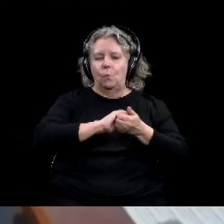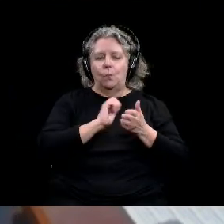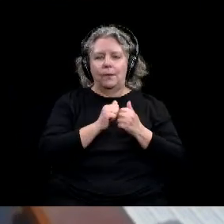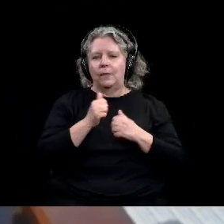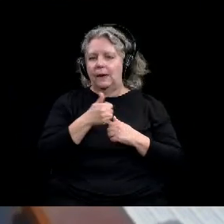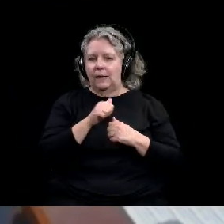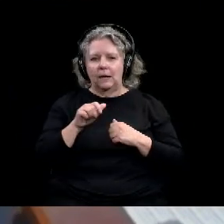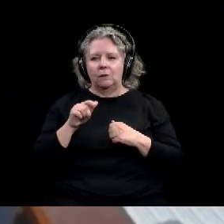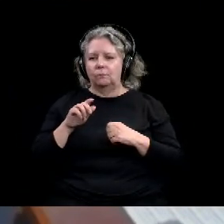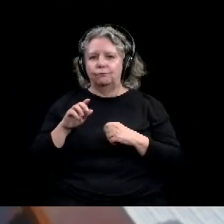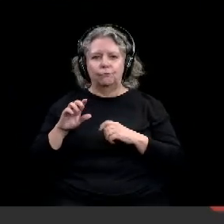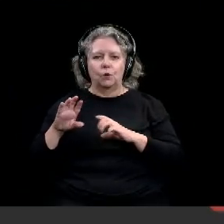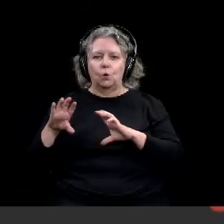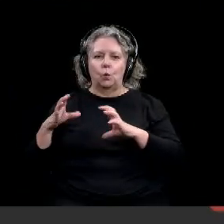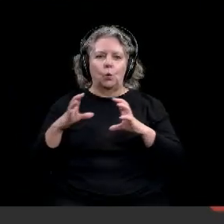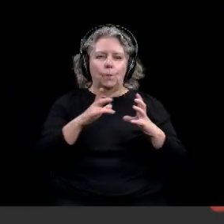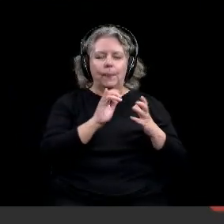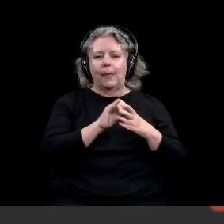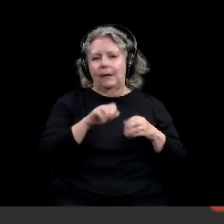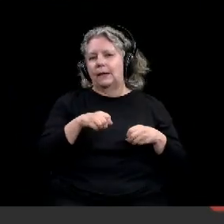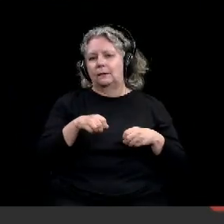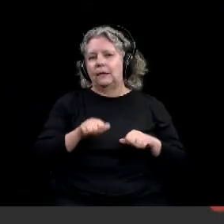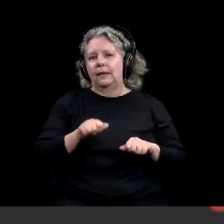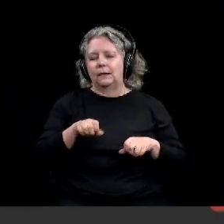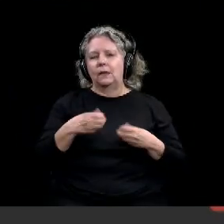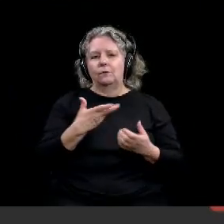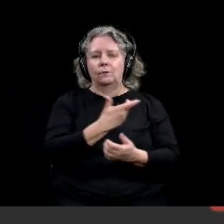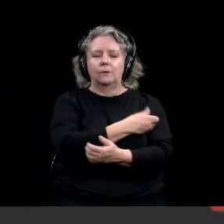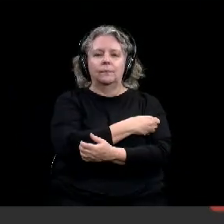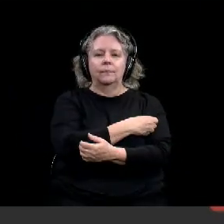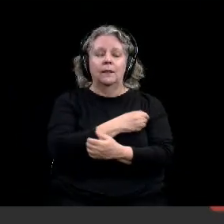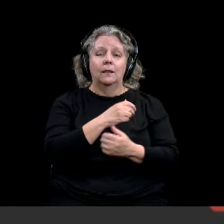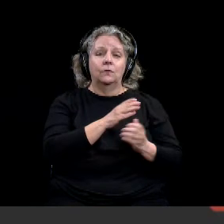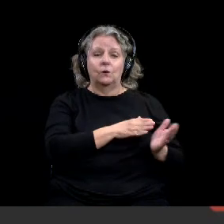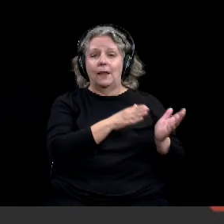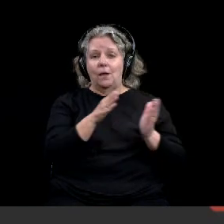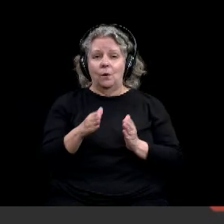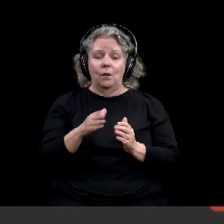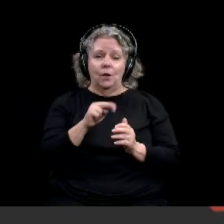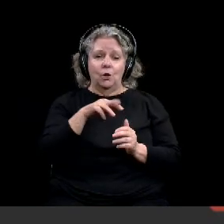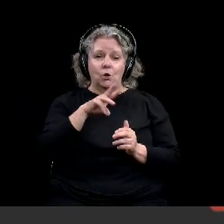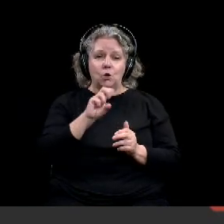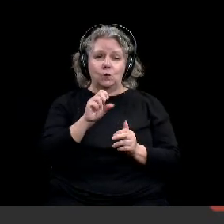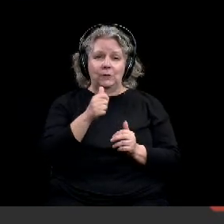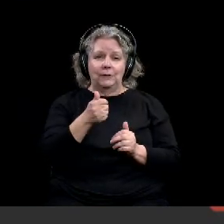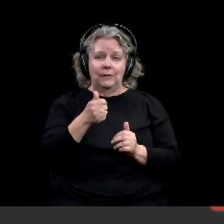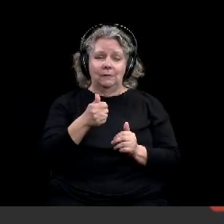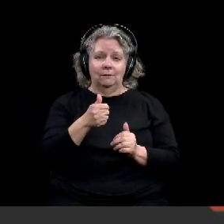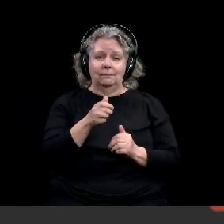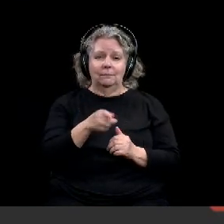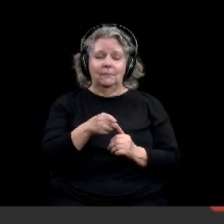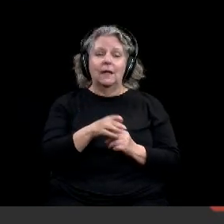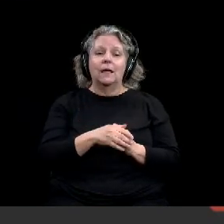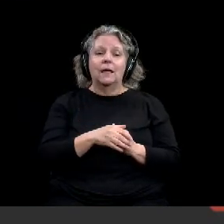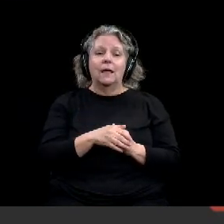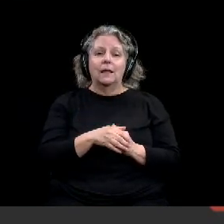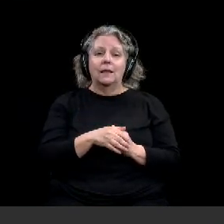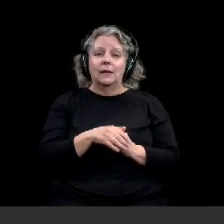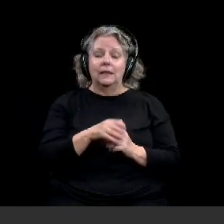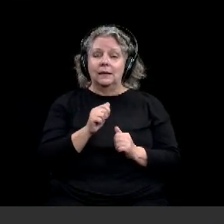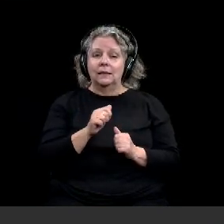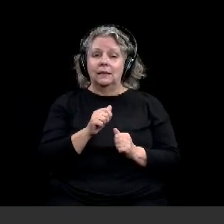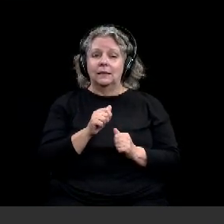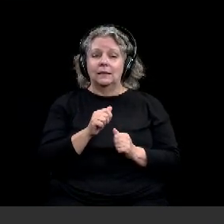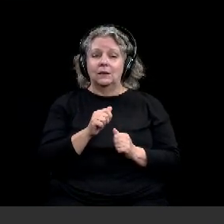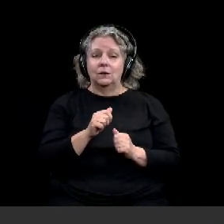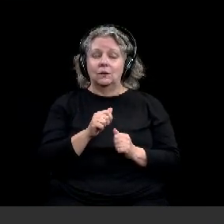go to Hannah Hall with KWTX News 10. Hannah, you're on the line? Yes, I am. Can you all hear me? We sure can. Go ahead. Great. Anybody can